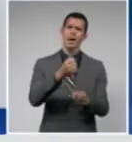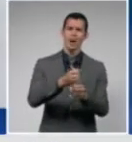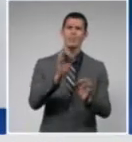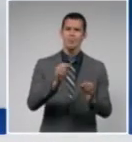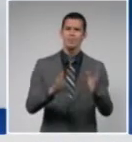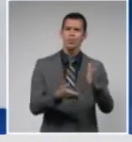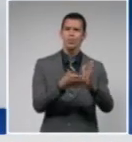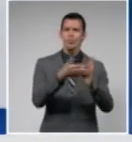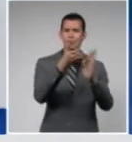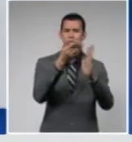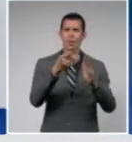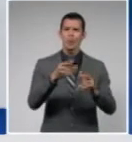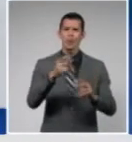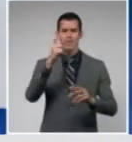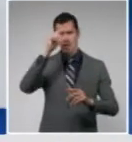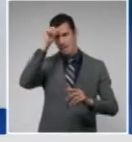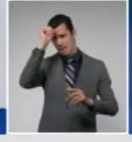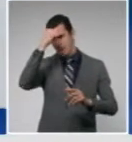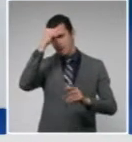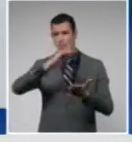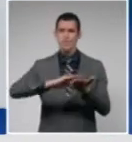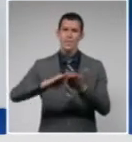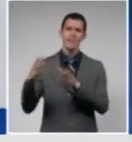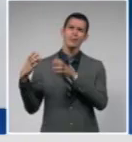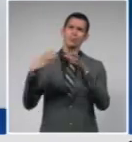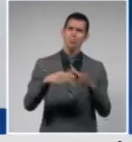and Cerro with 1 case.